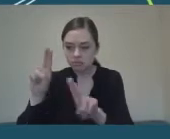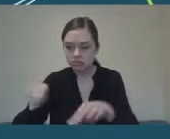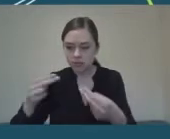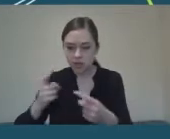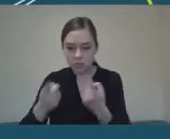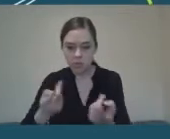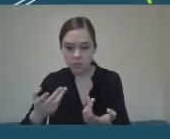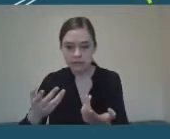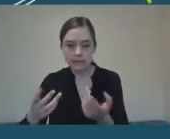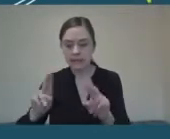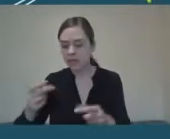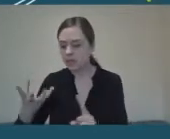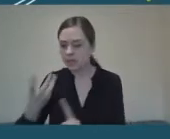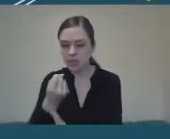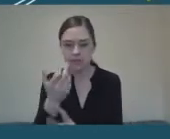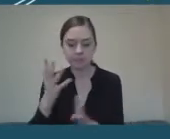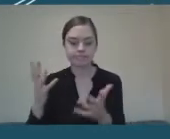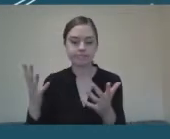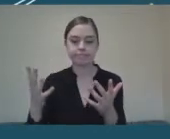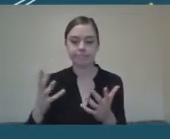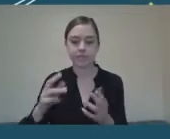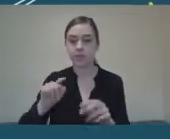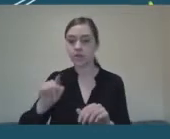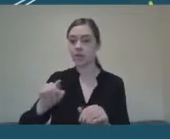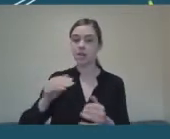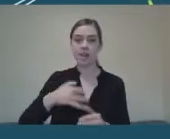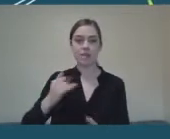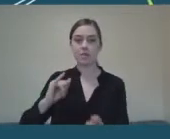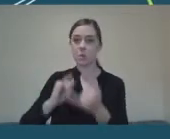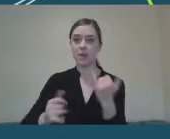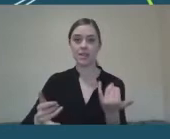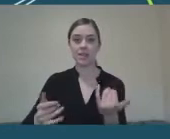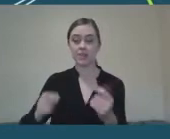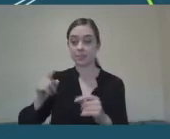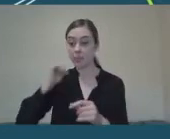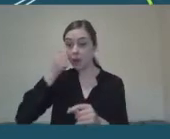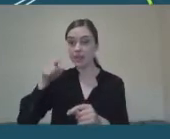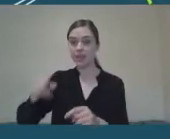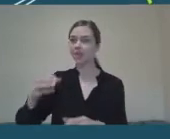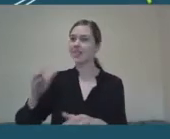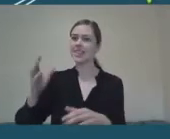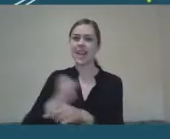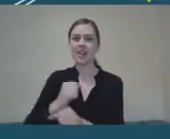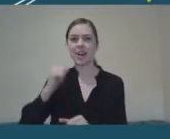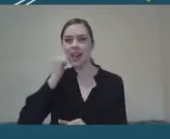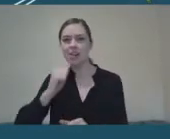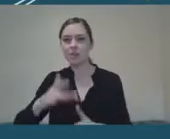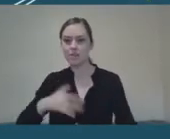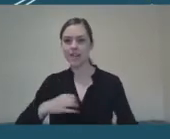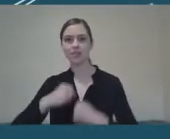Their life is so much worse off because they were never allowed to feel strong.